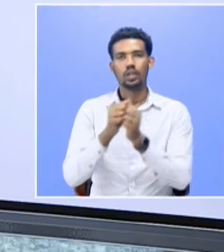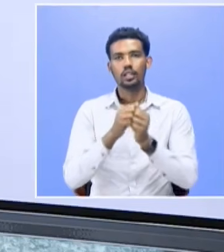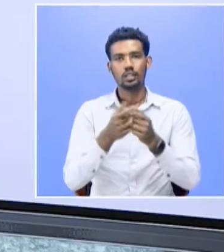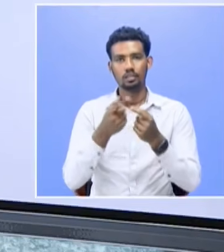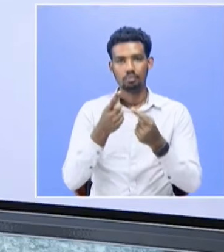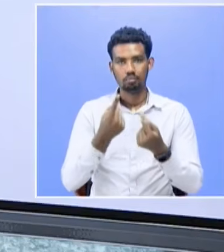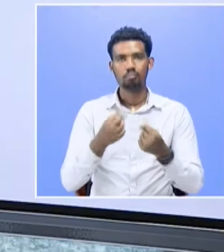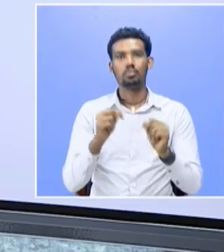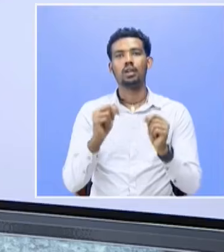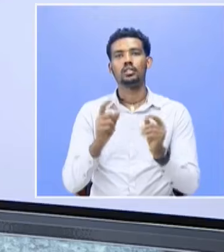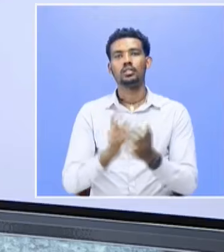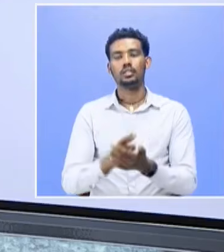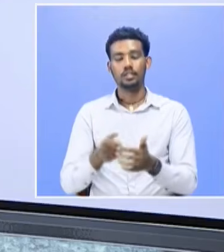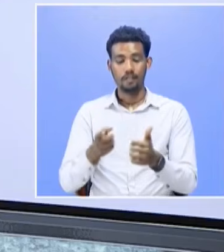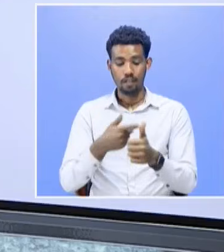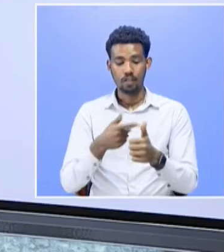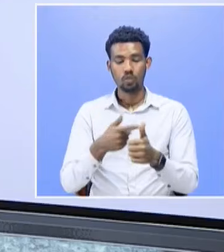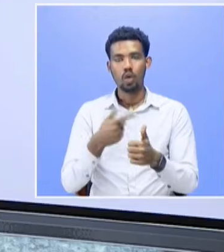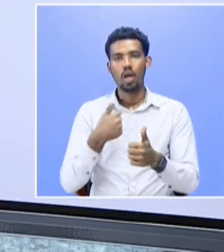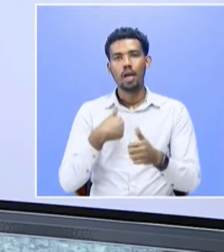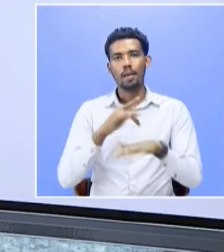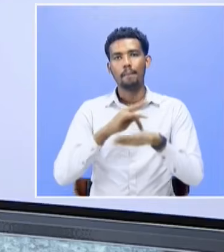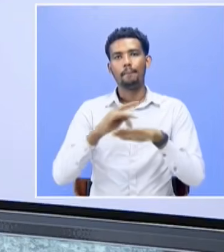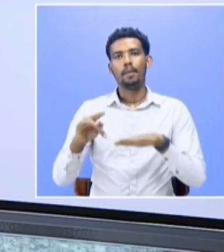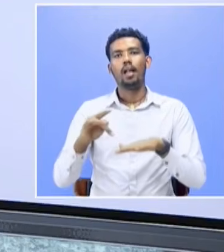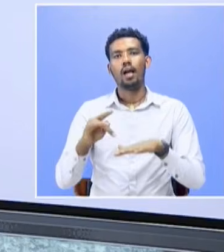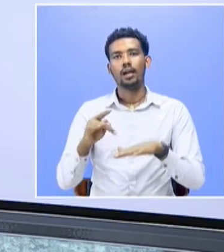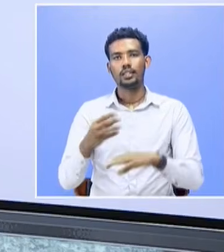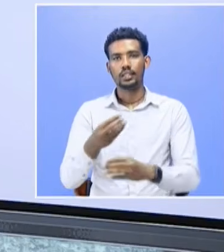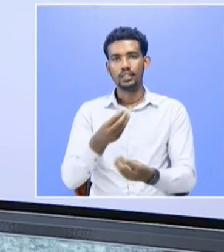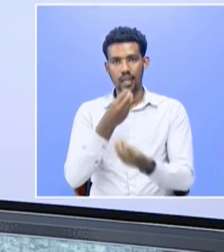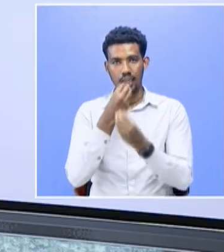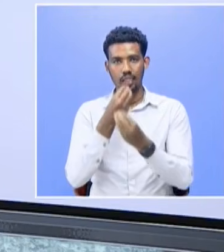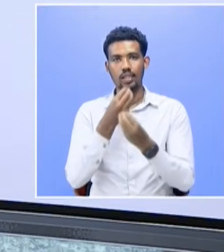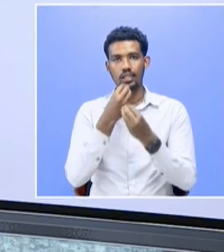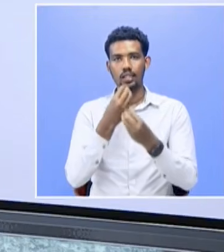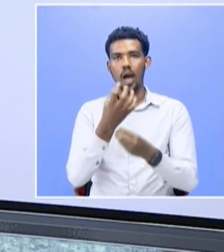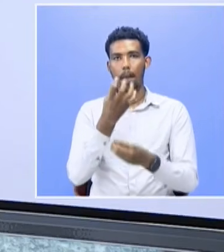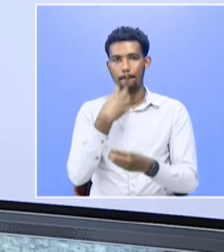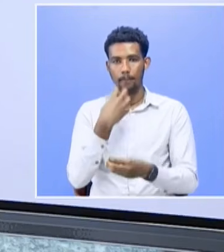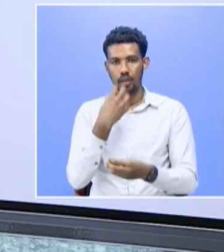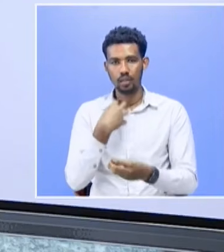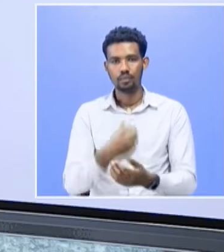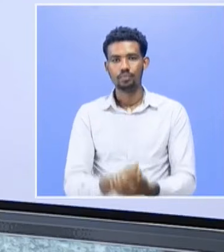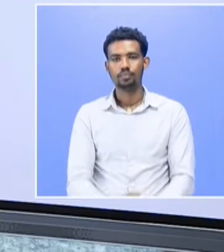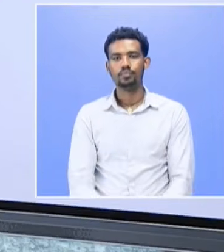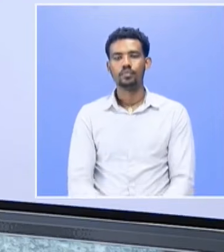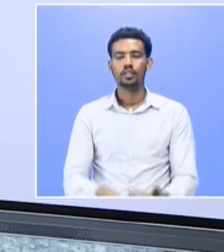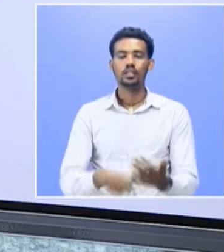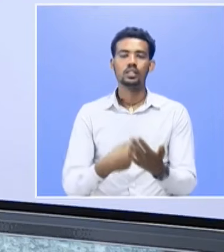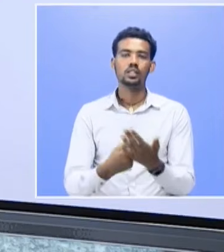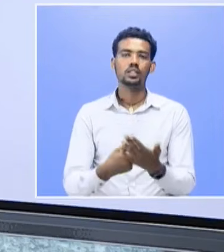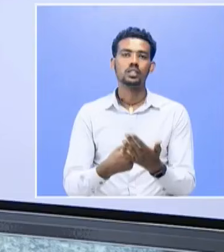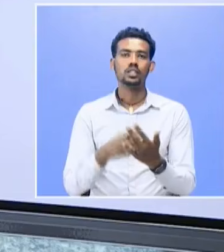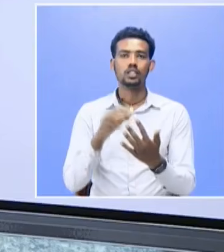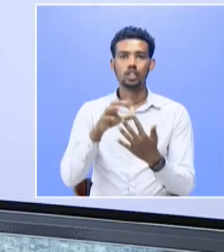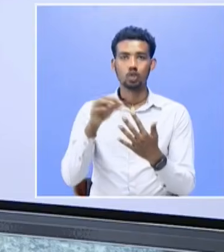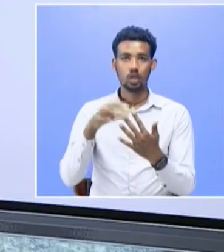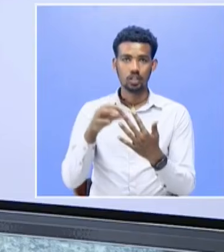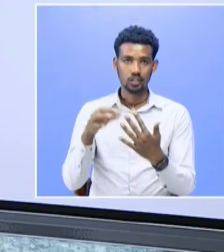question is, I blank eating an apple. I blank eating an apple. Here is the